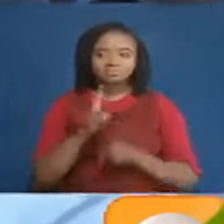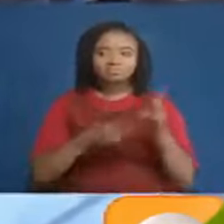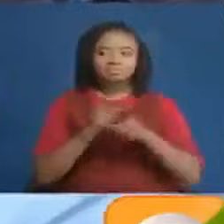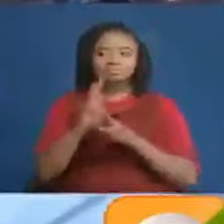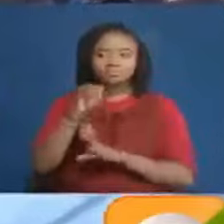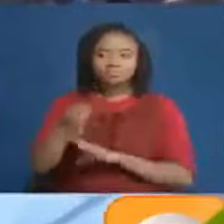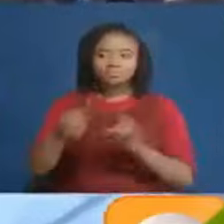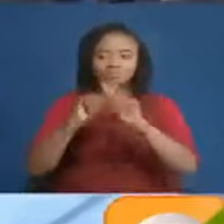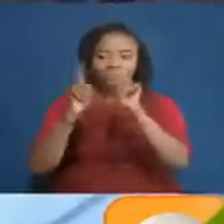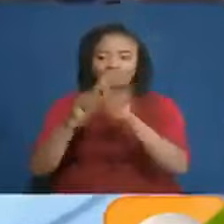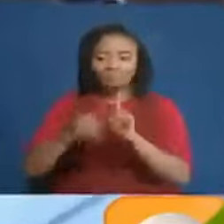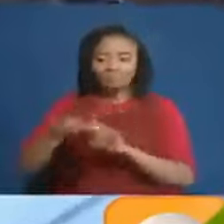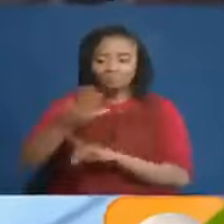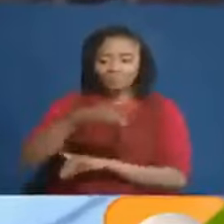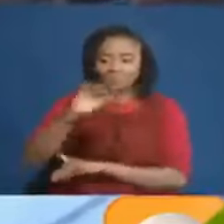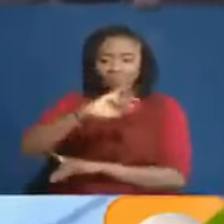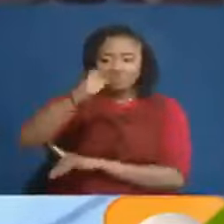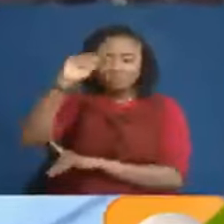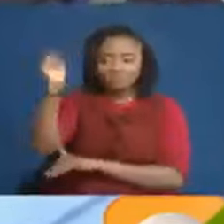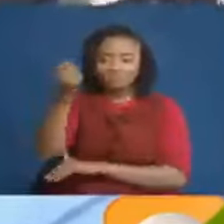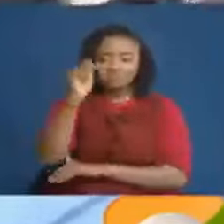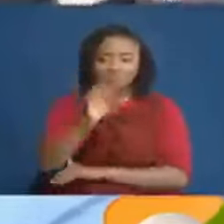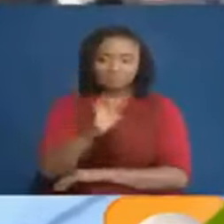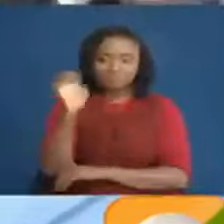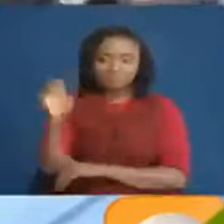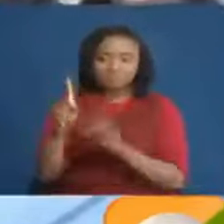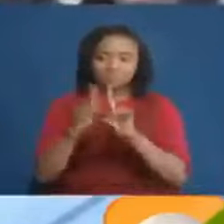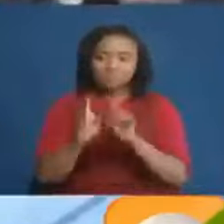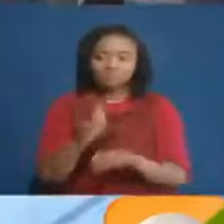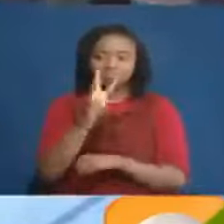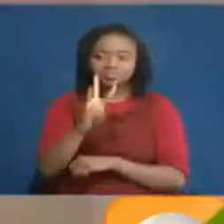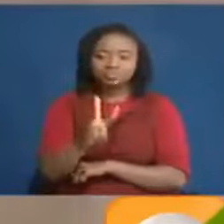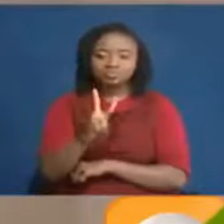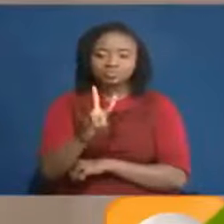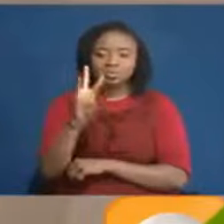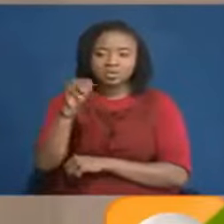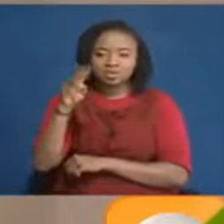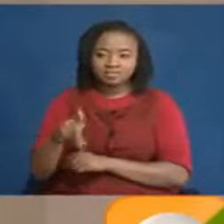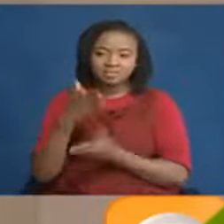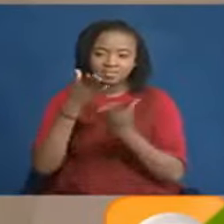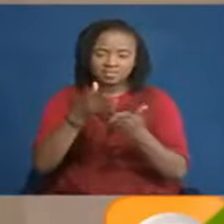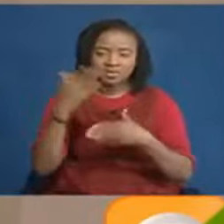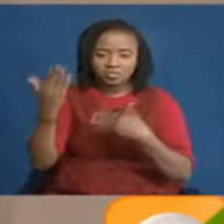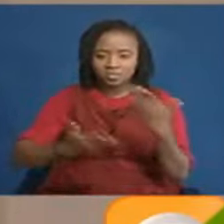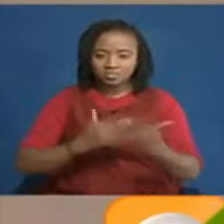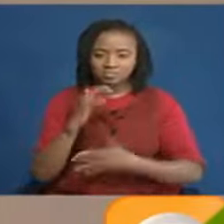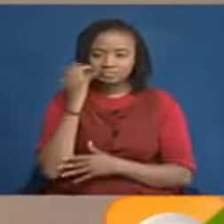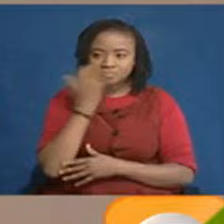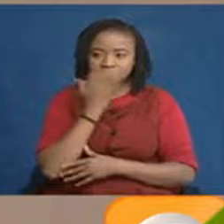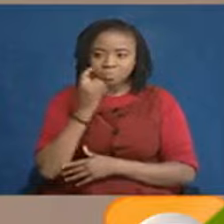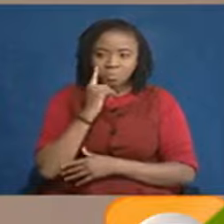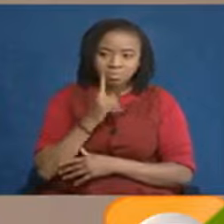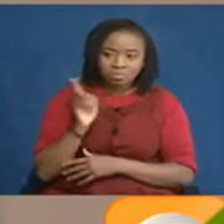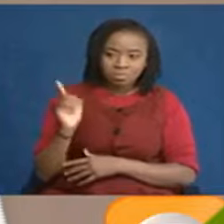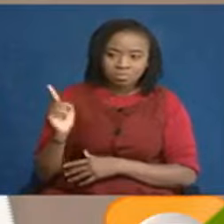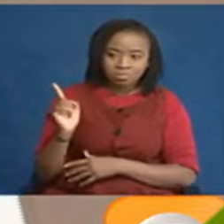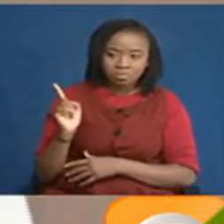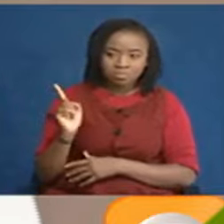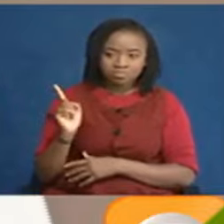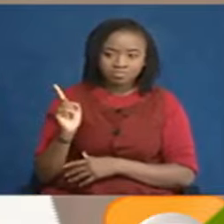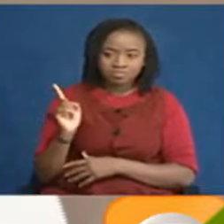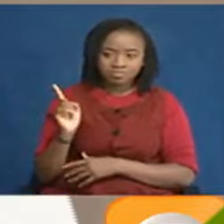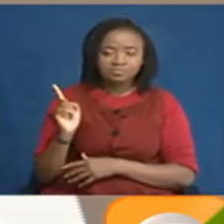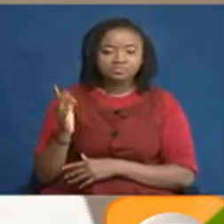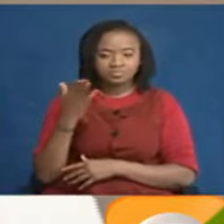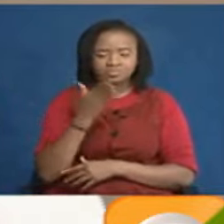larger Mount Kenya East, two MPs turned up to receive Gachagua: Manyata lawmaker John Mukunji and Tharaka Nithi